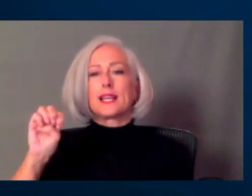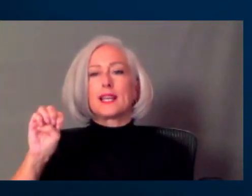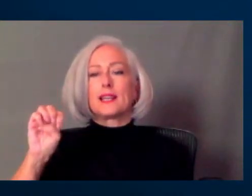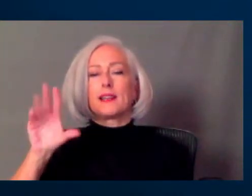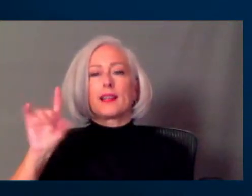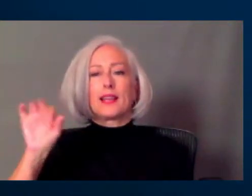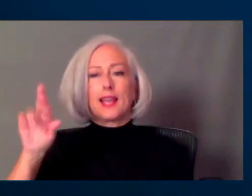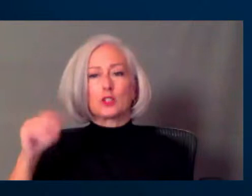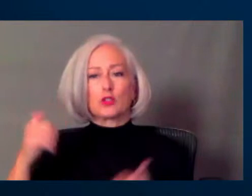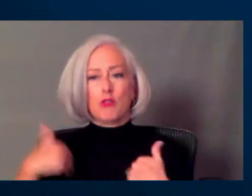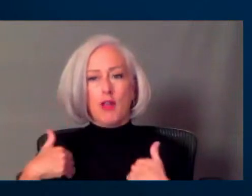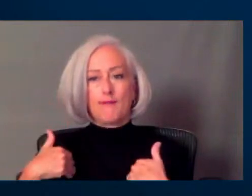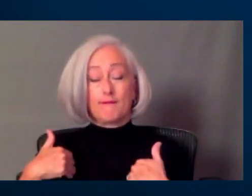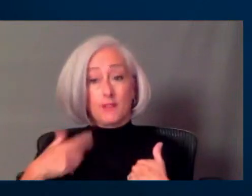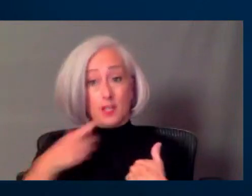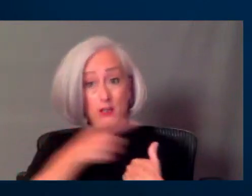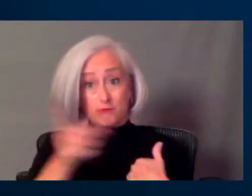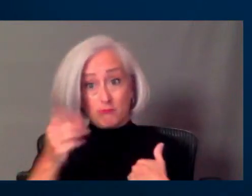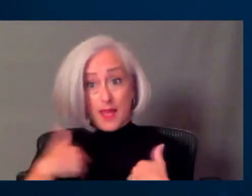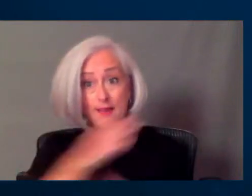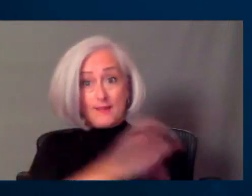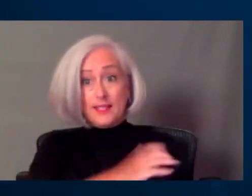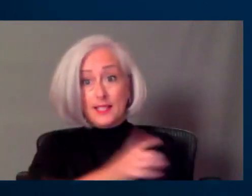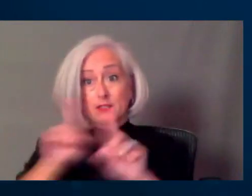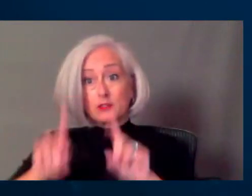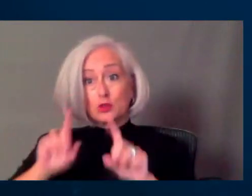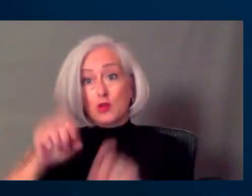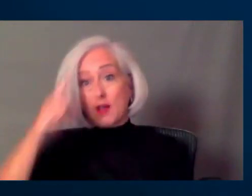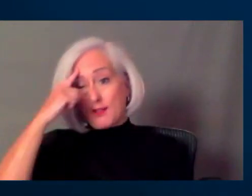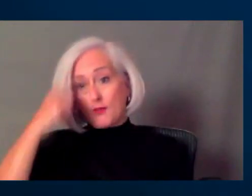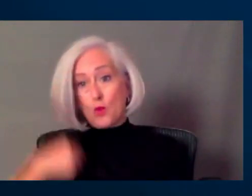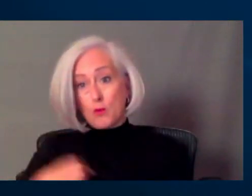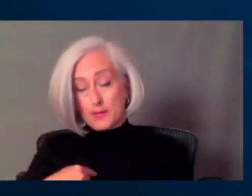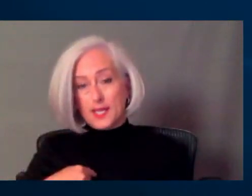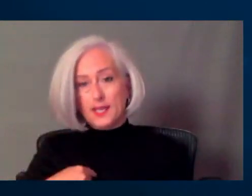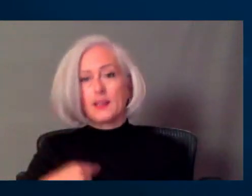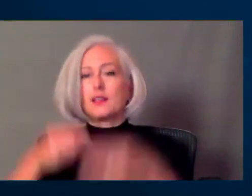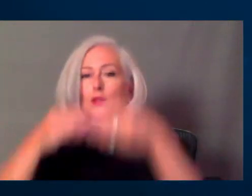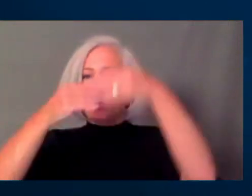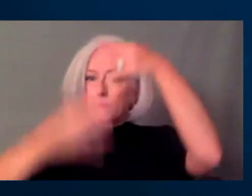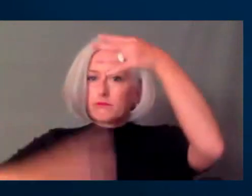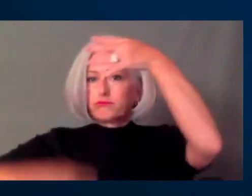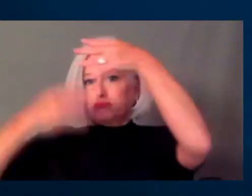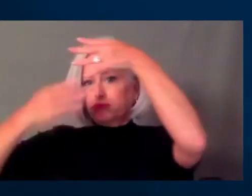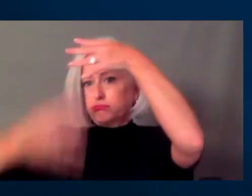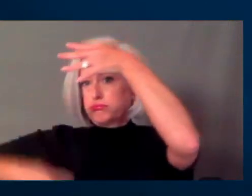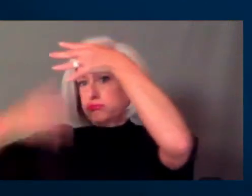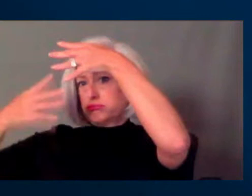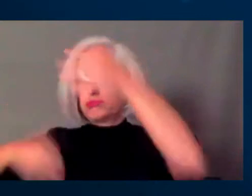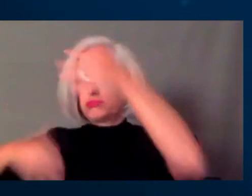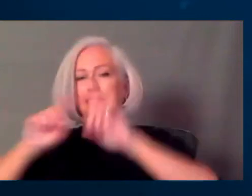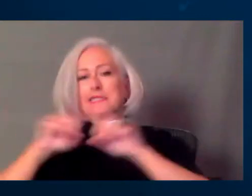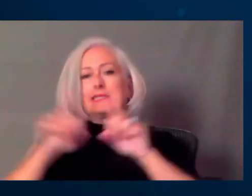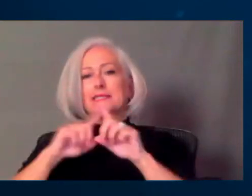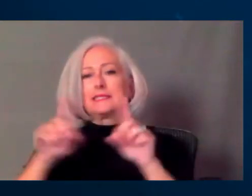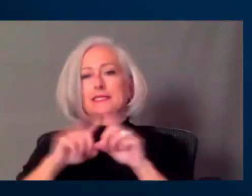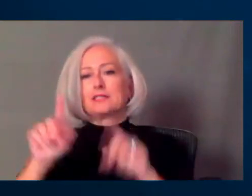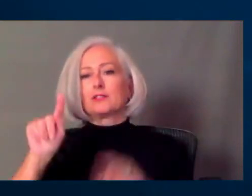who's 88 years old, very comfortable in participating in a clinical trial. Fantastic. Can I just say two quick things? Yeah. So first of